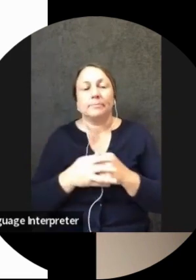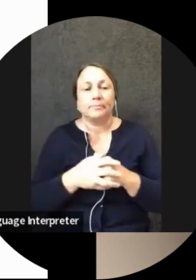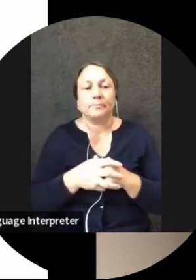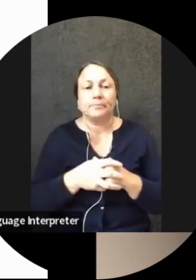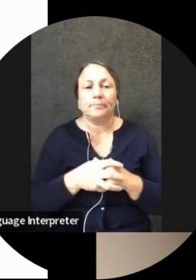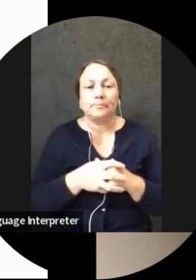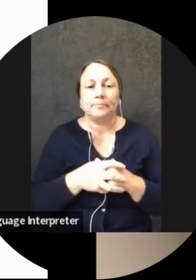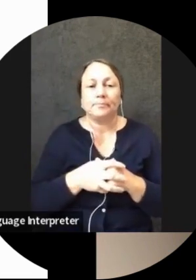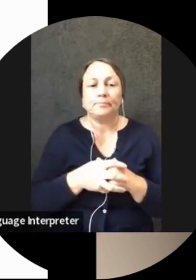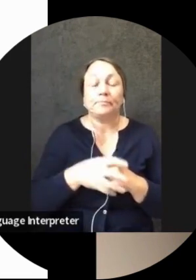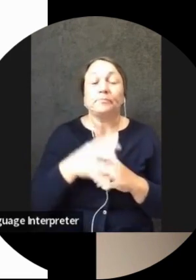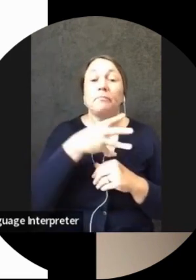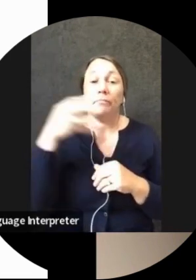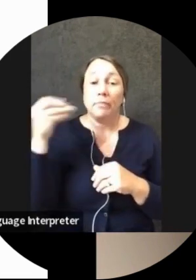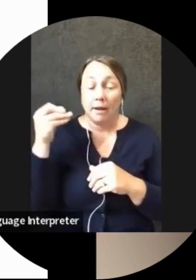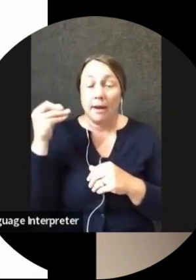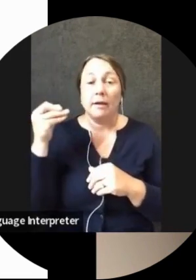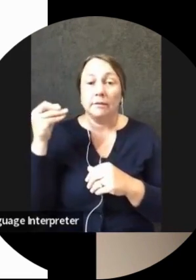And,